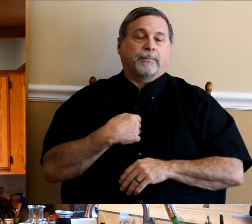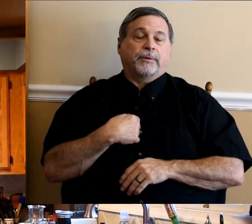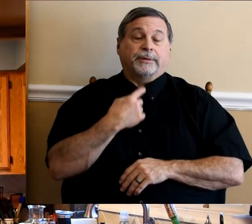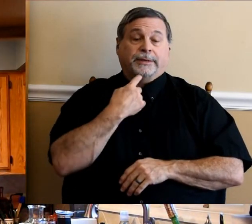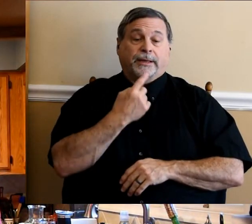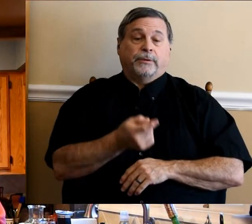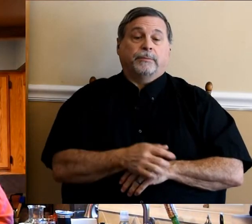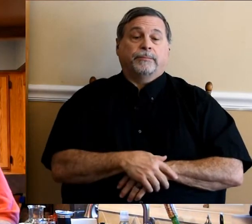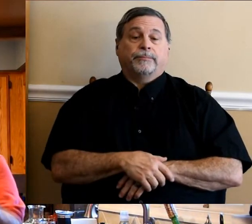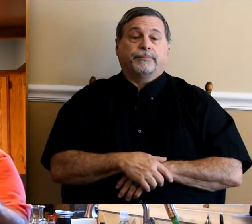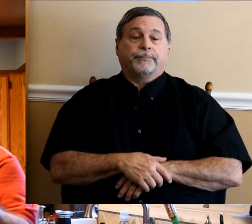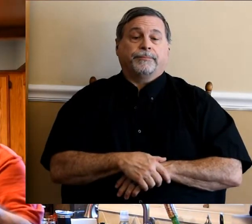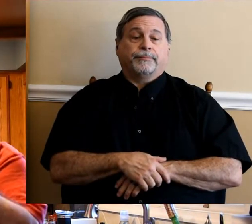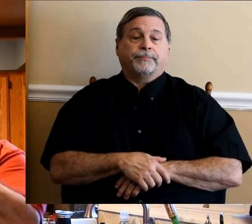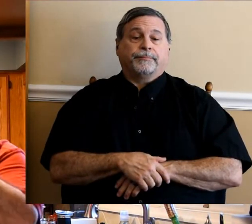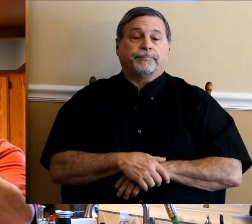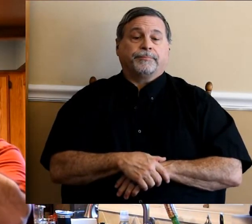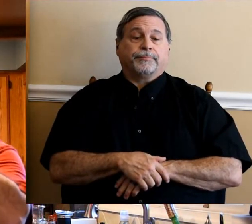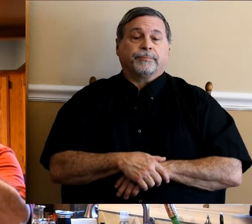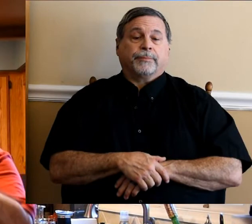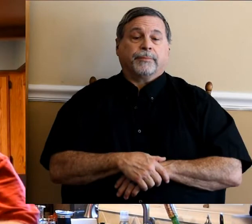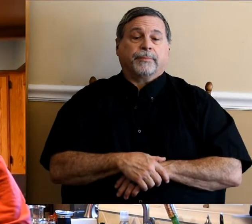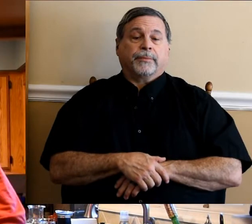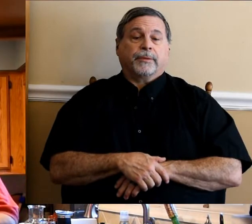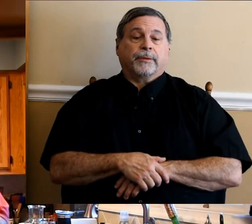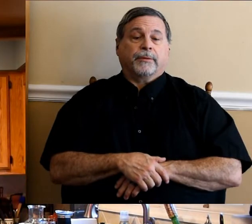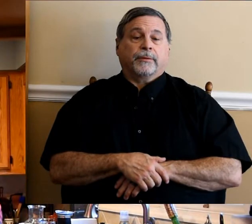But I'm just going to tell you,